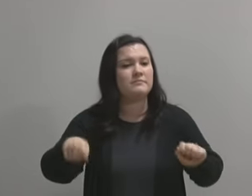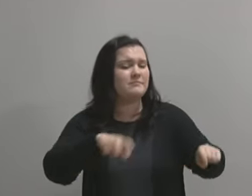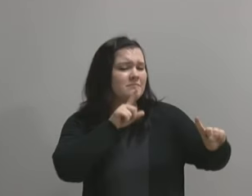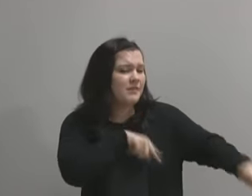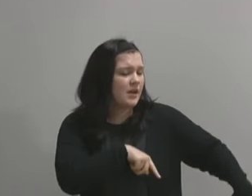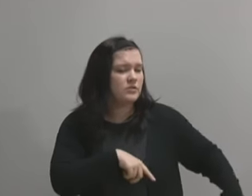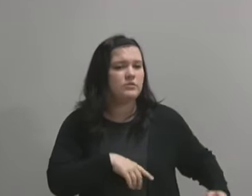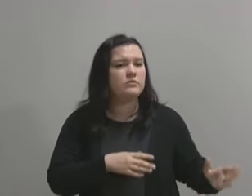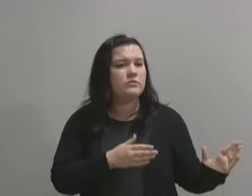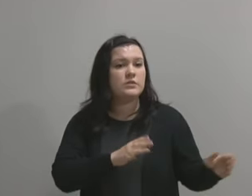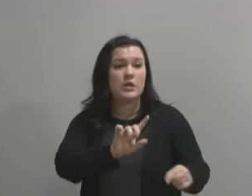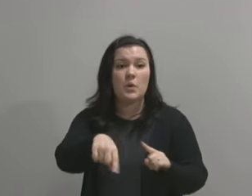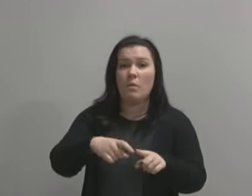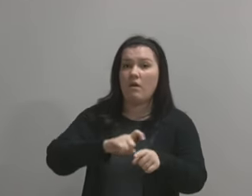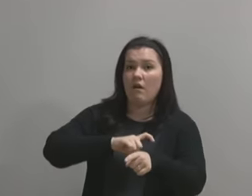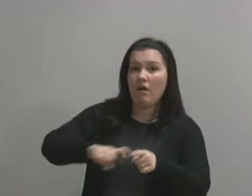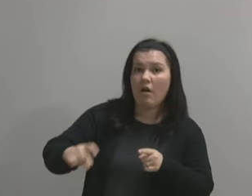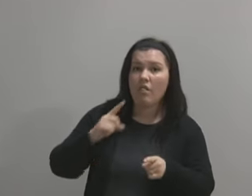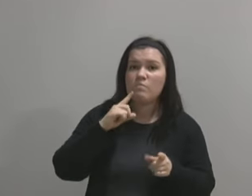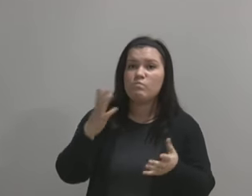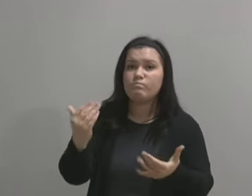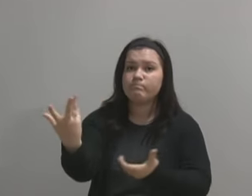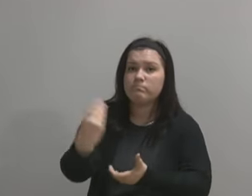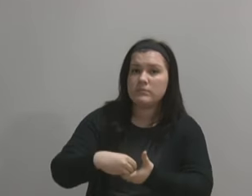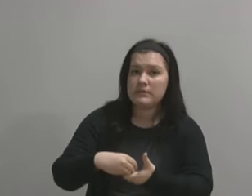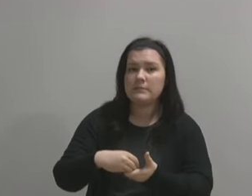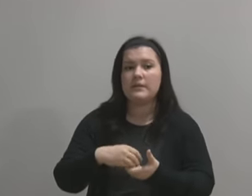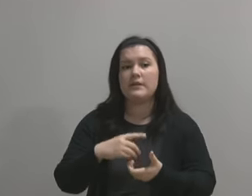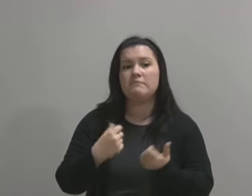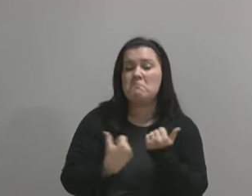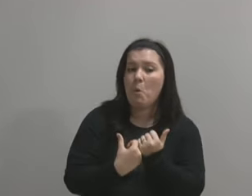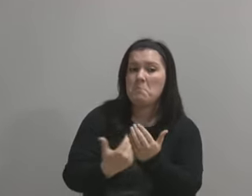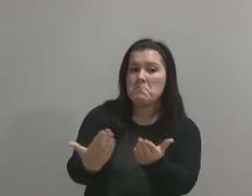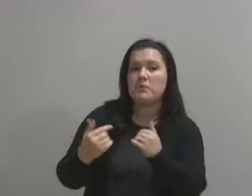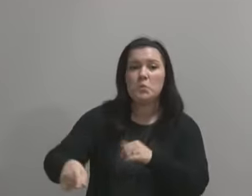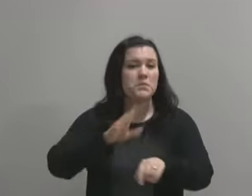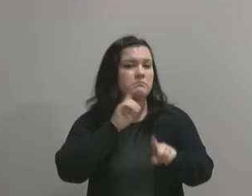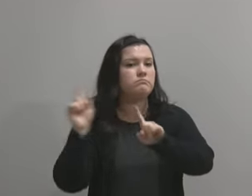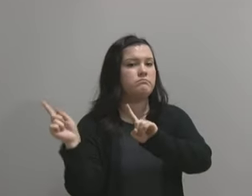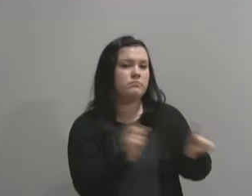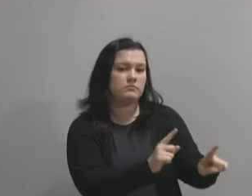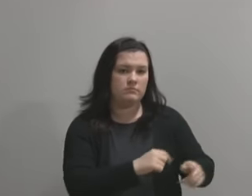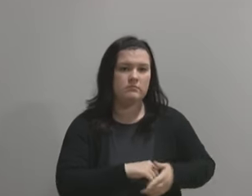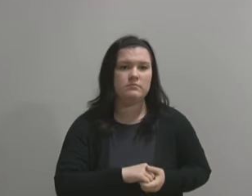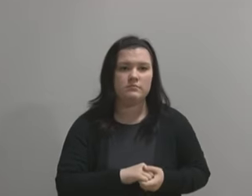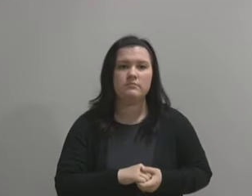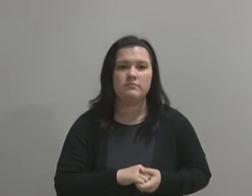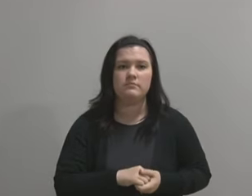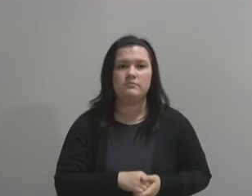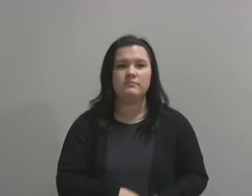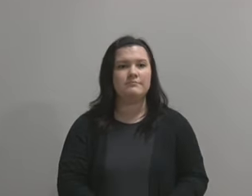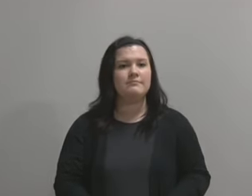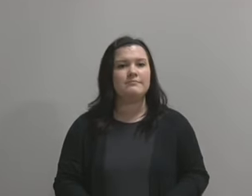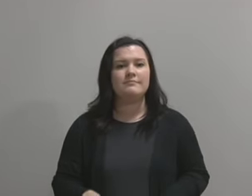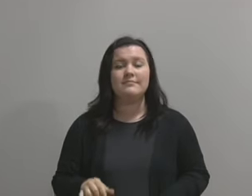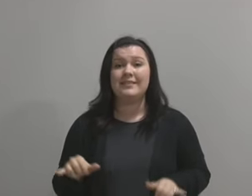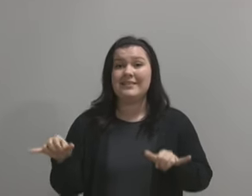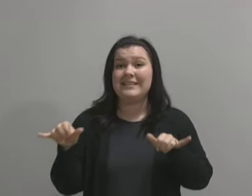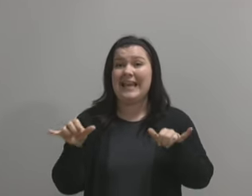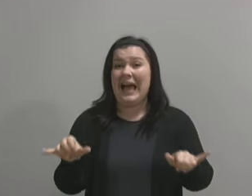and answer our calls for participation and support. Just as you have